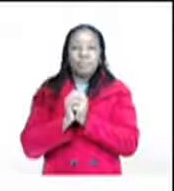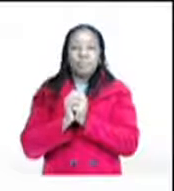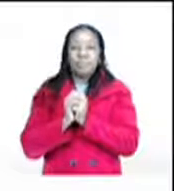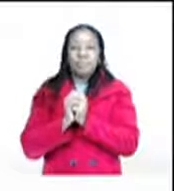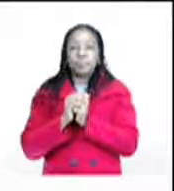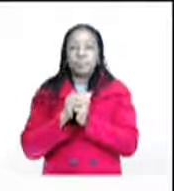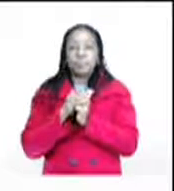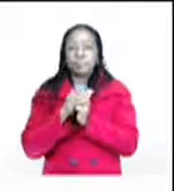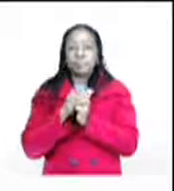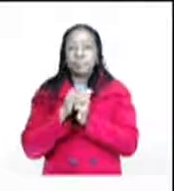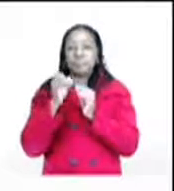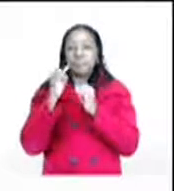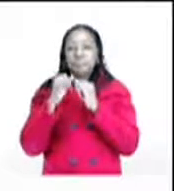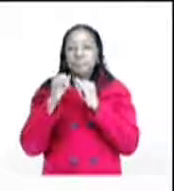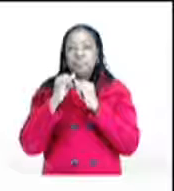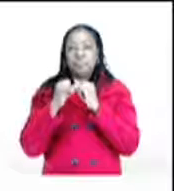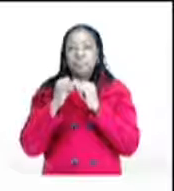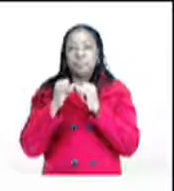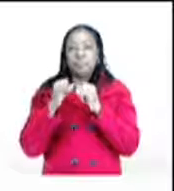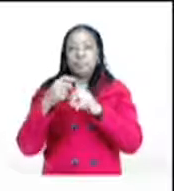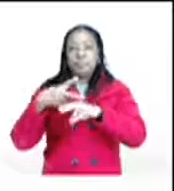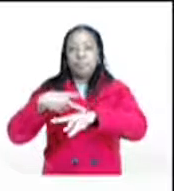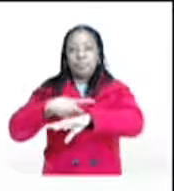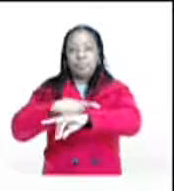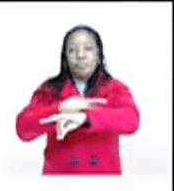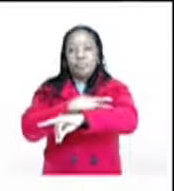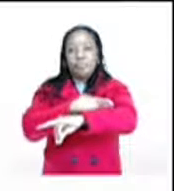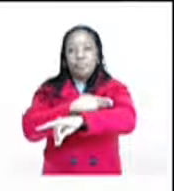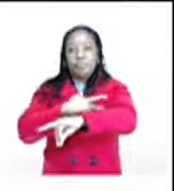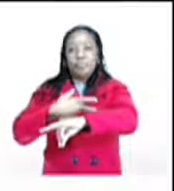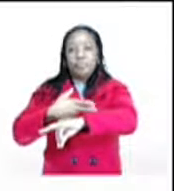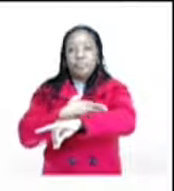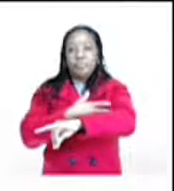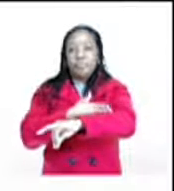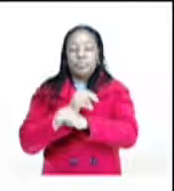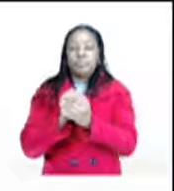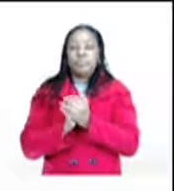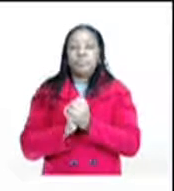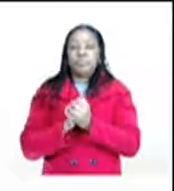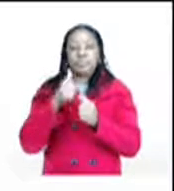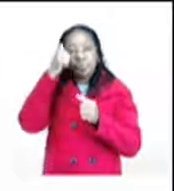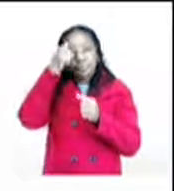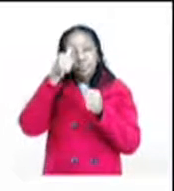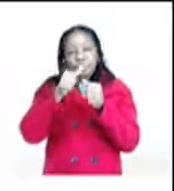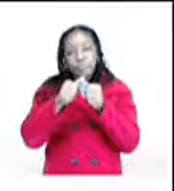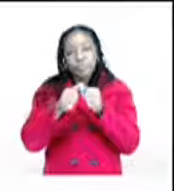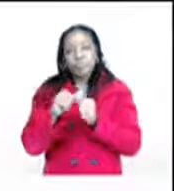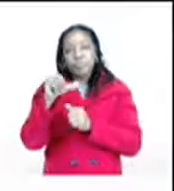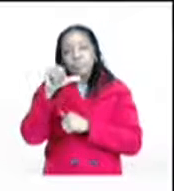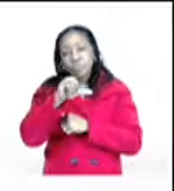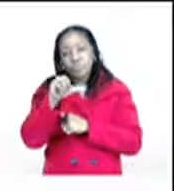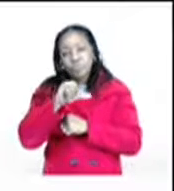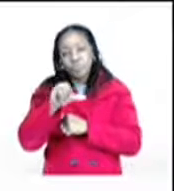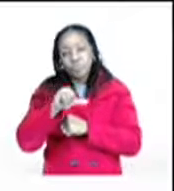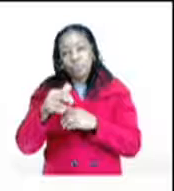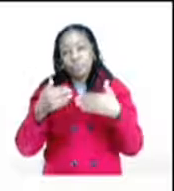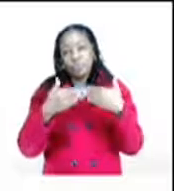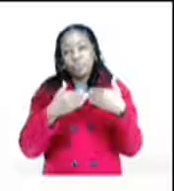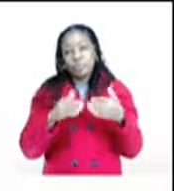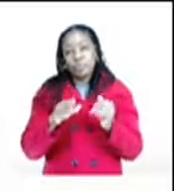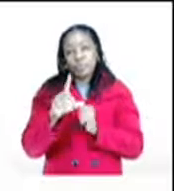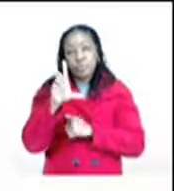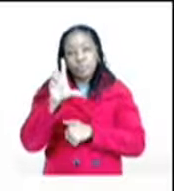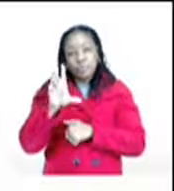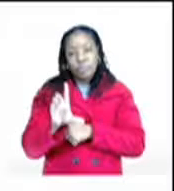picture is a lamb. Remember, you need to look for the pictures